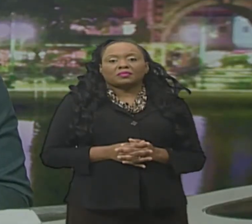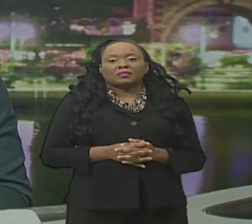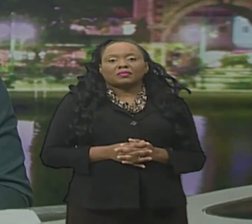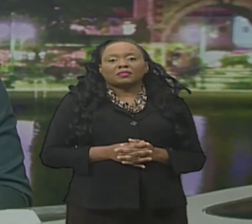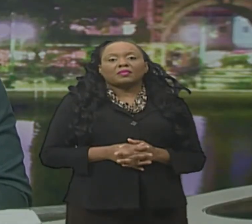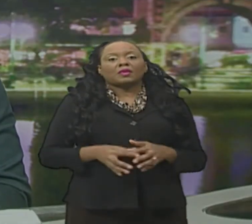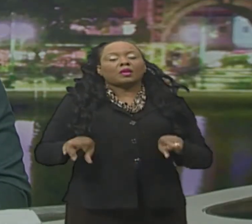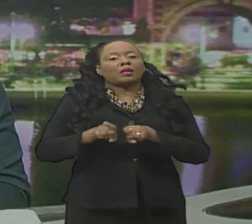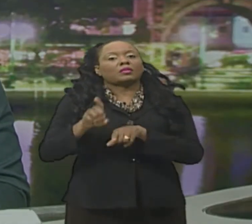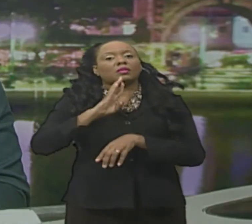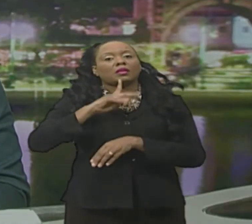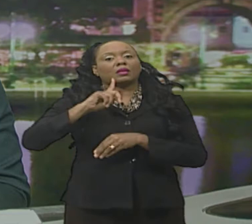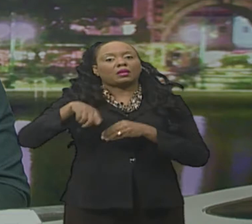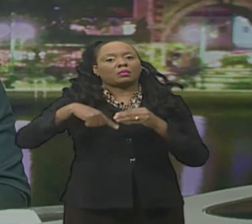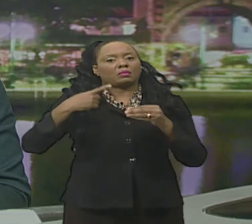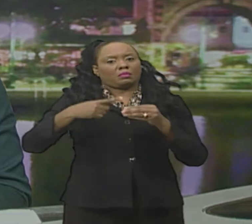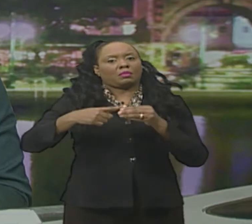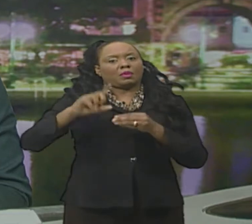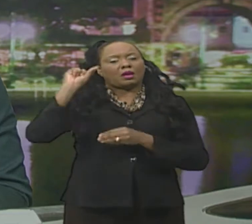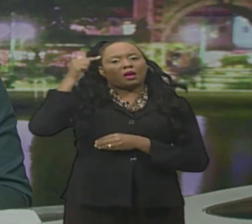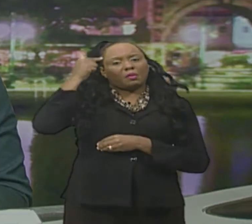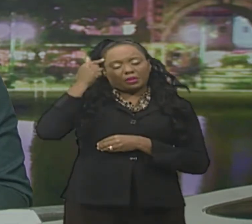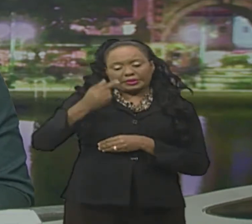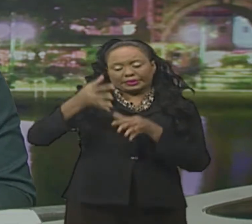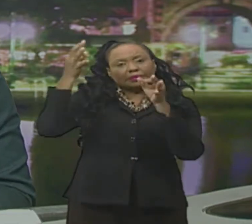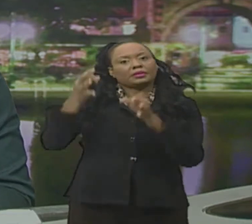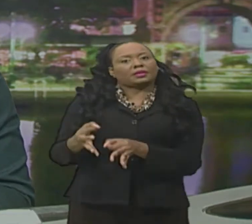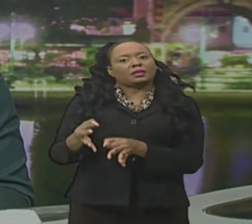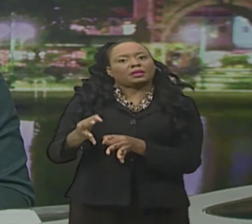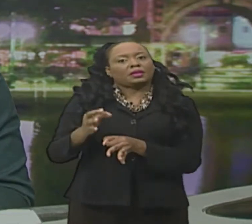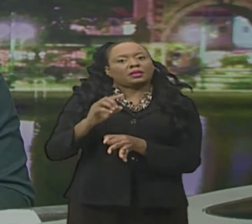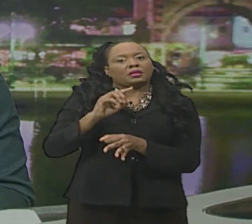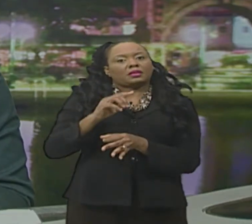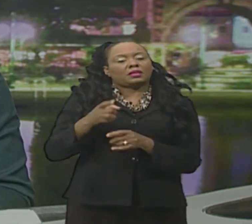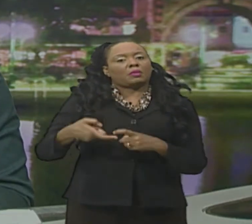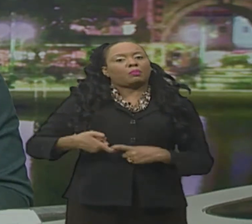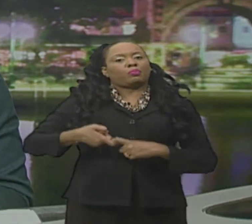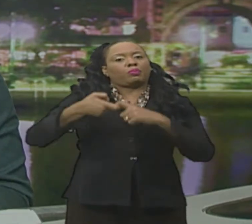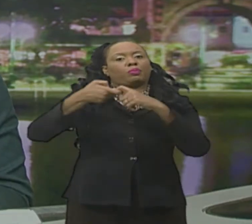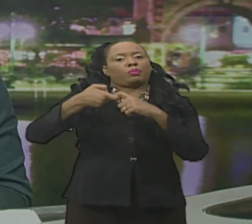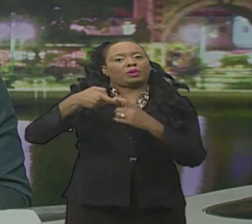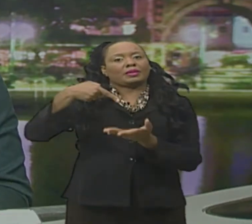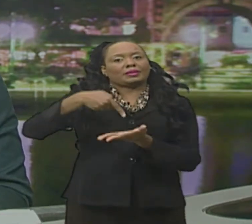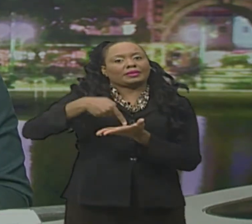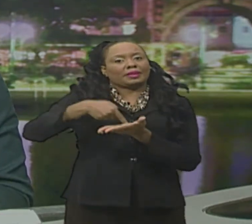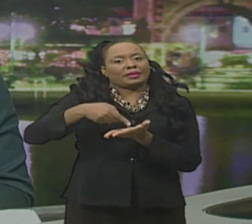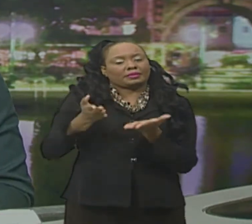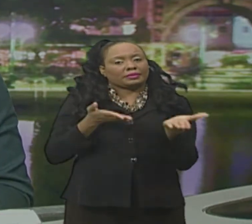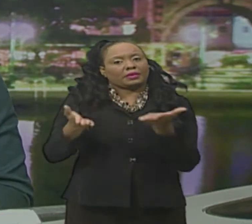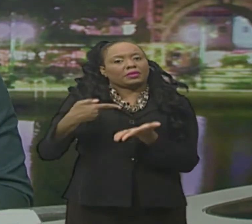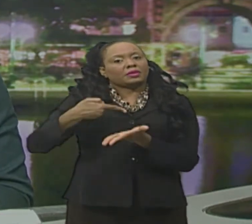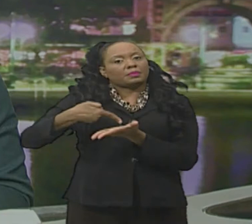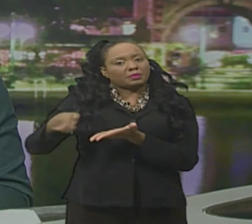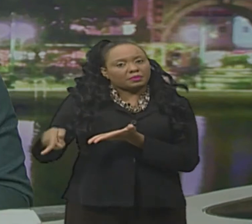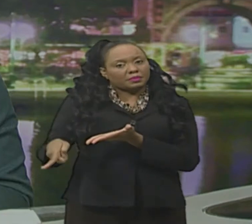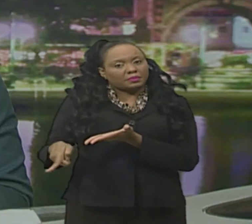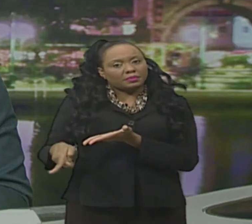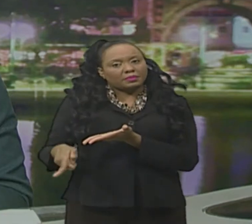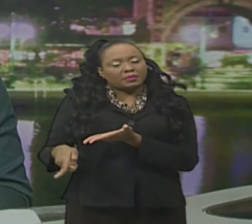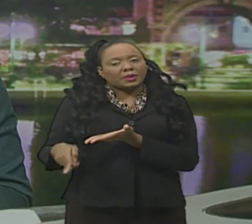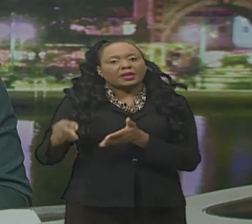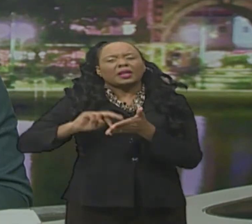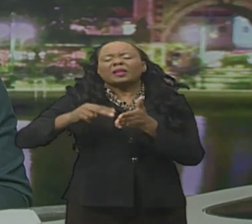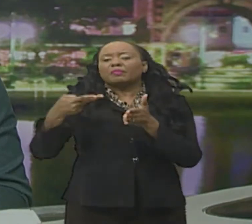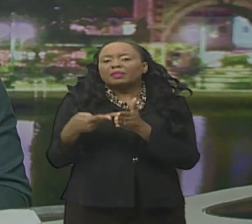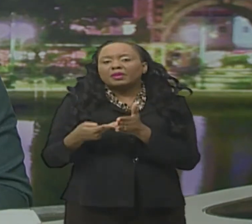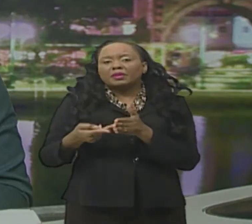Meanwhile, the governor also addressed the issue of government's decision to suspend debt service payments, which had essentially